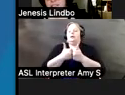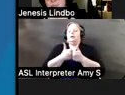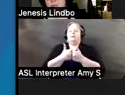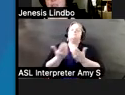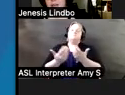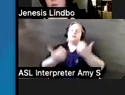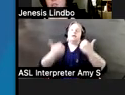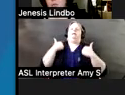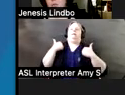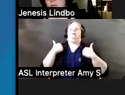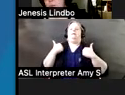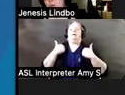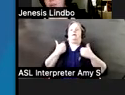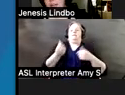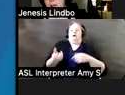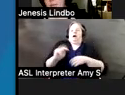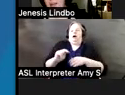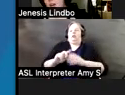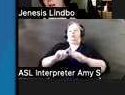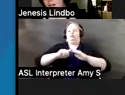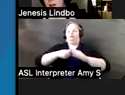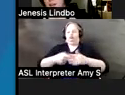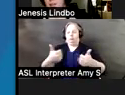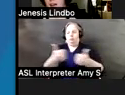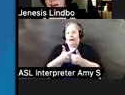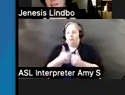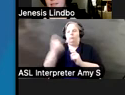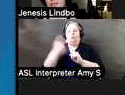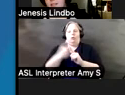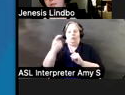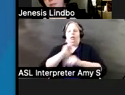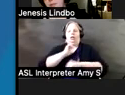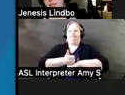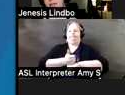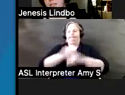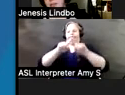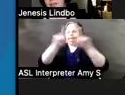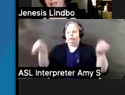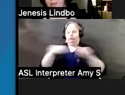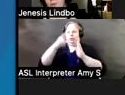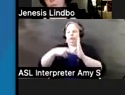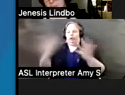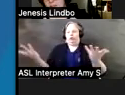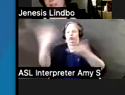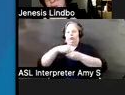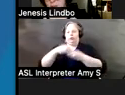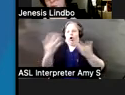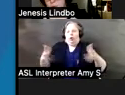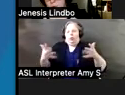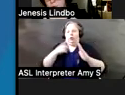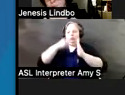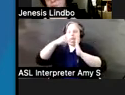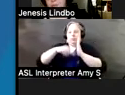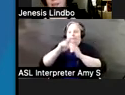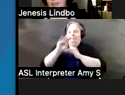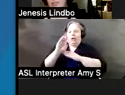it enabled that when you first boot up the game, it automatically has a screen reader integrated that will read the menu to